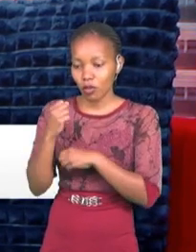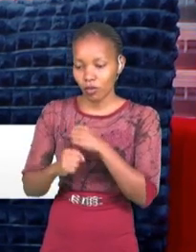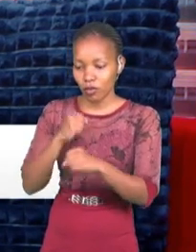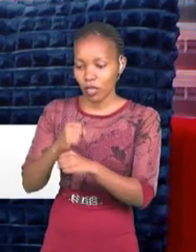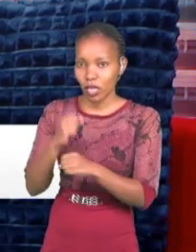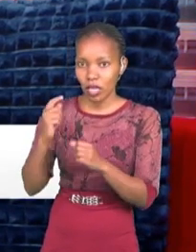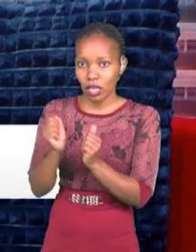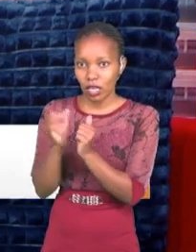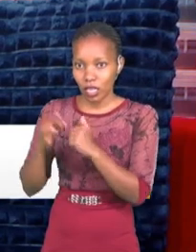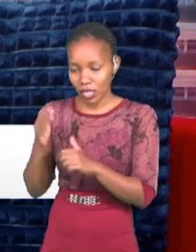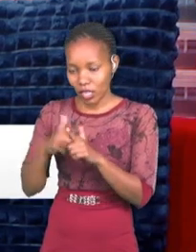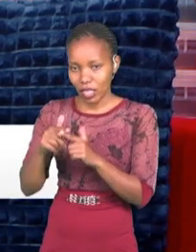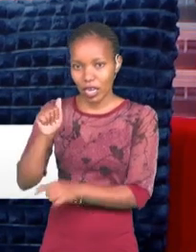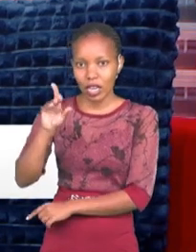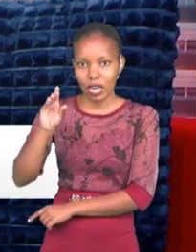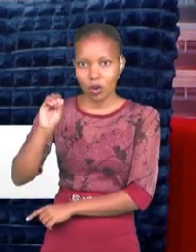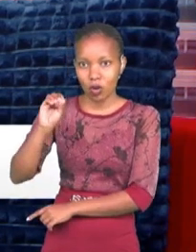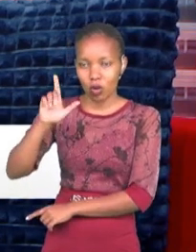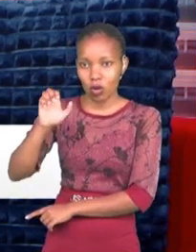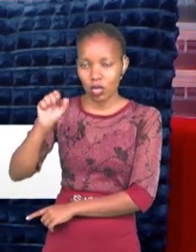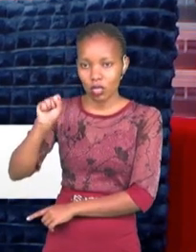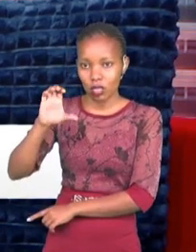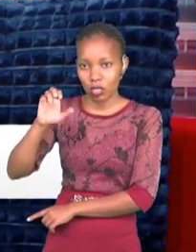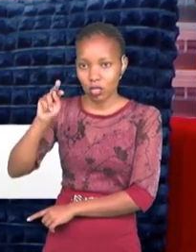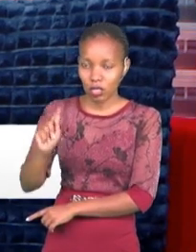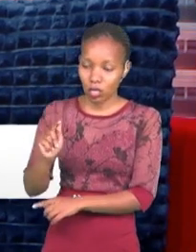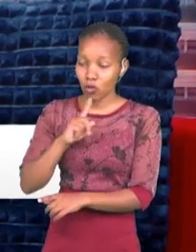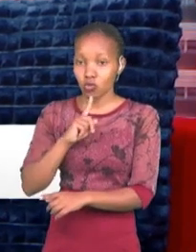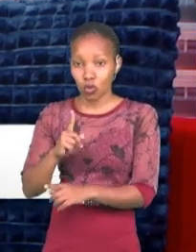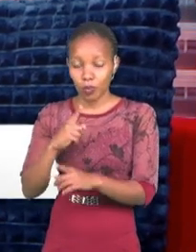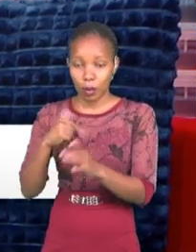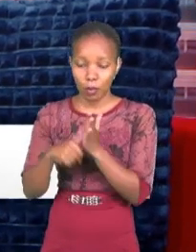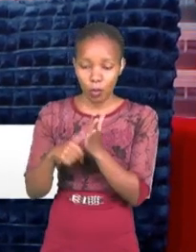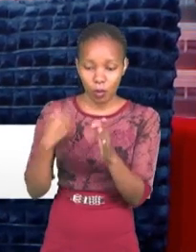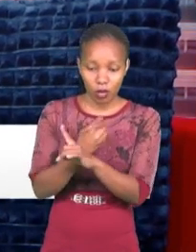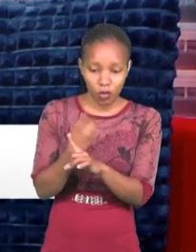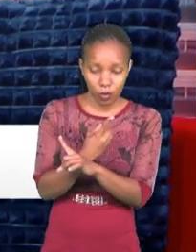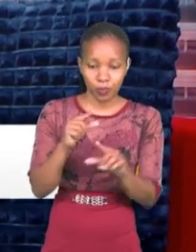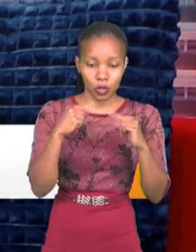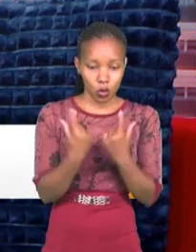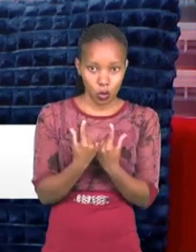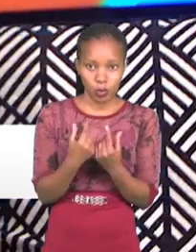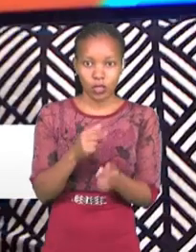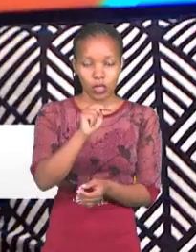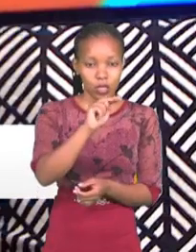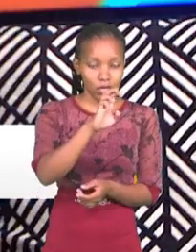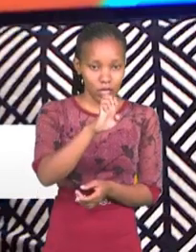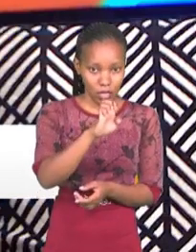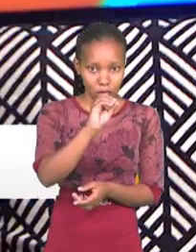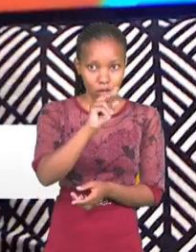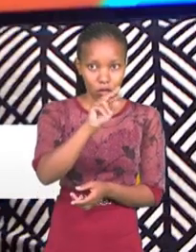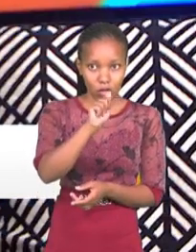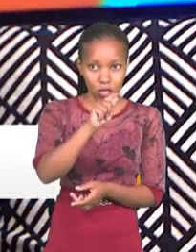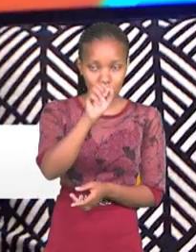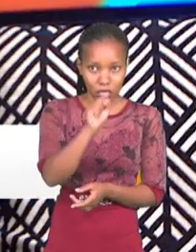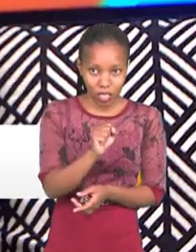year, it is called as adolescents. So problems are different from different age groups. From neonates. From neonates to